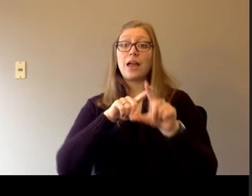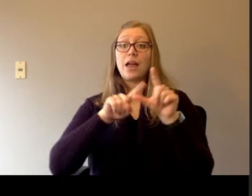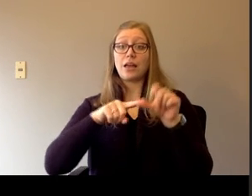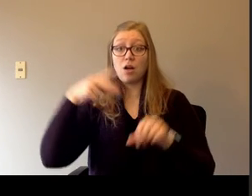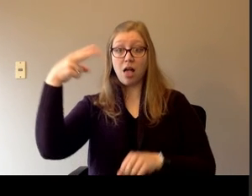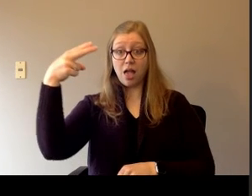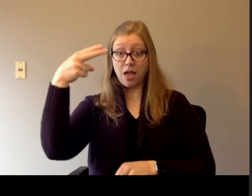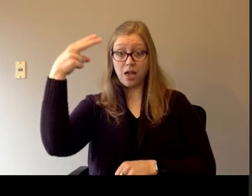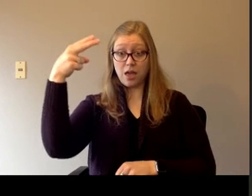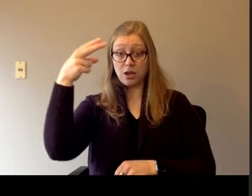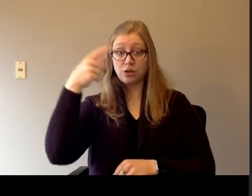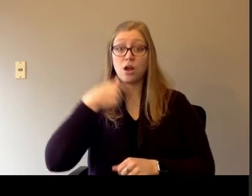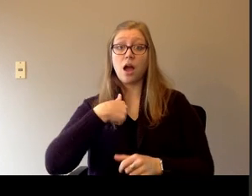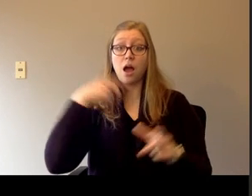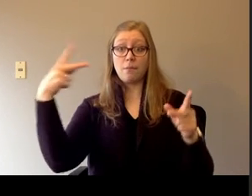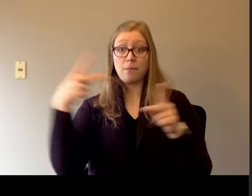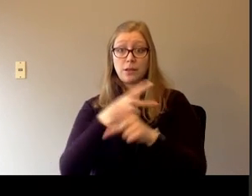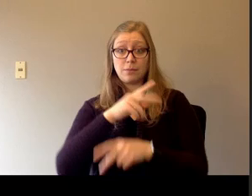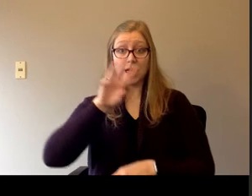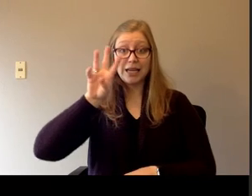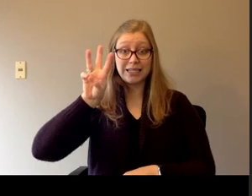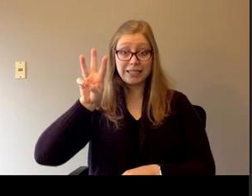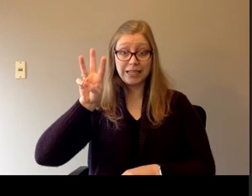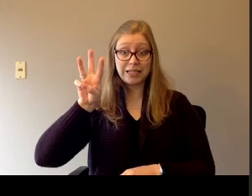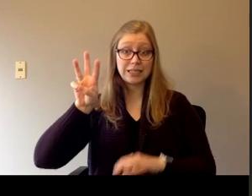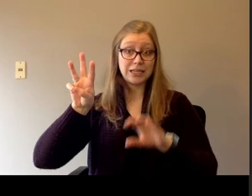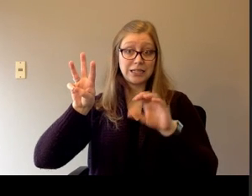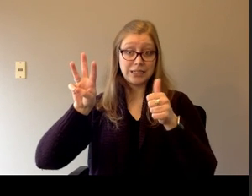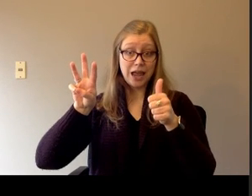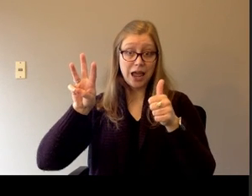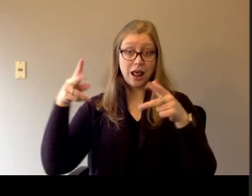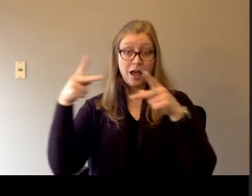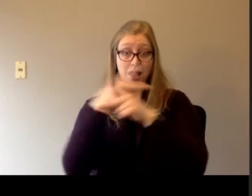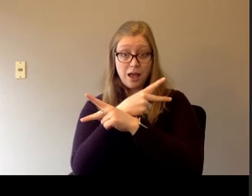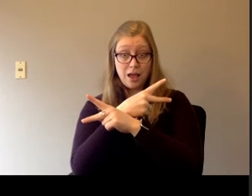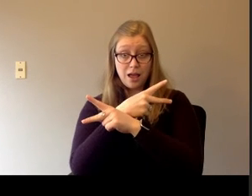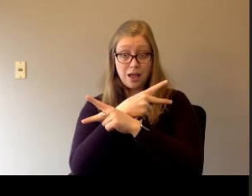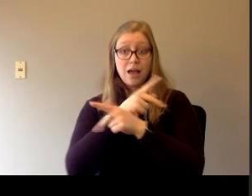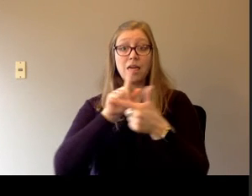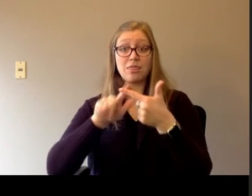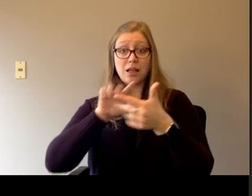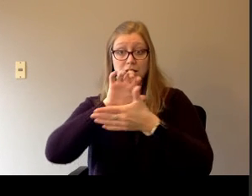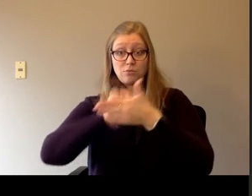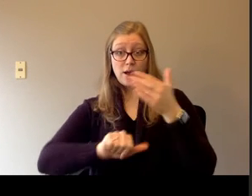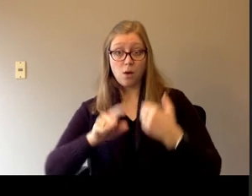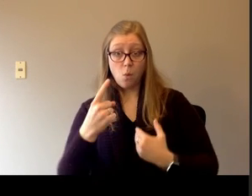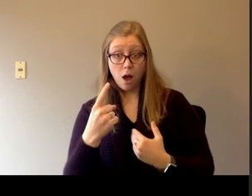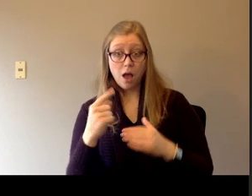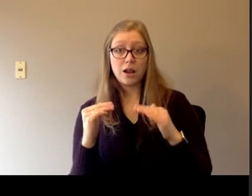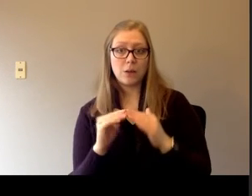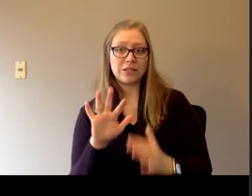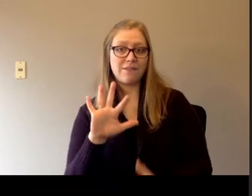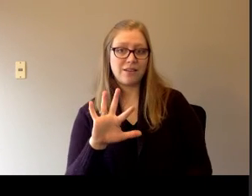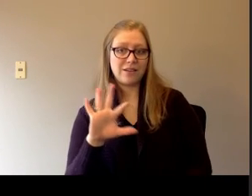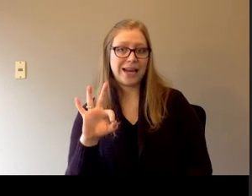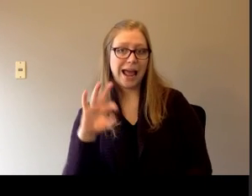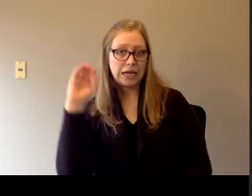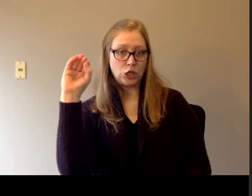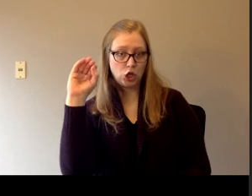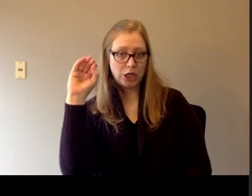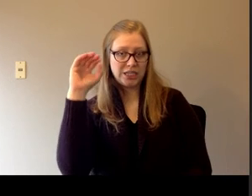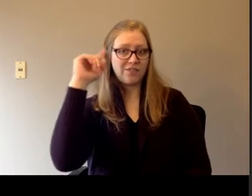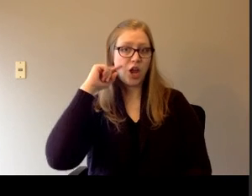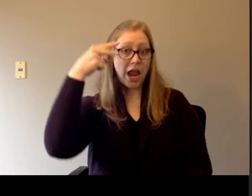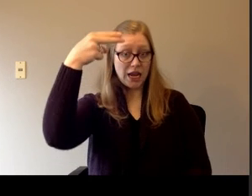6 by 10 and subtract 1, so that's 60 minus 1, that would be 59 degrees. And so therefore we use